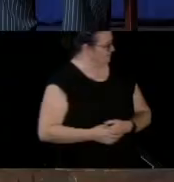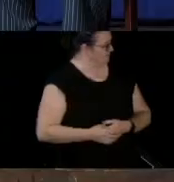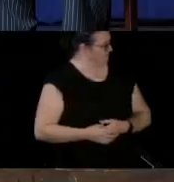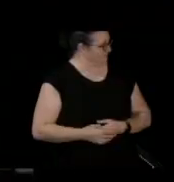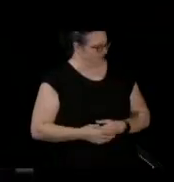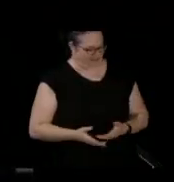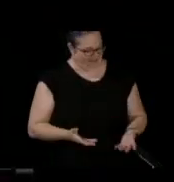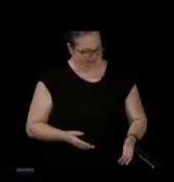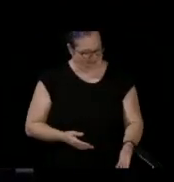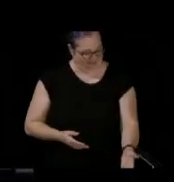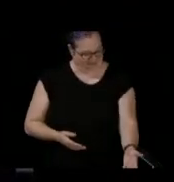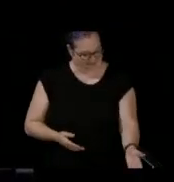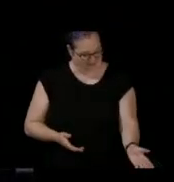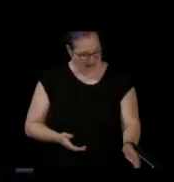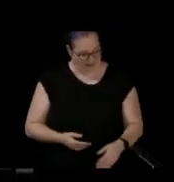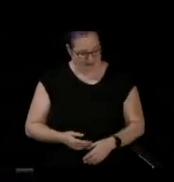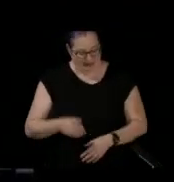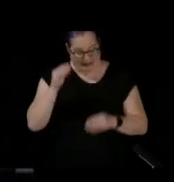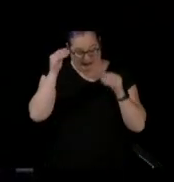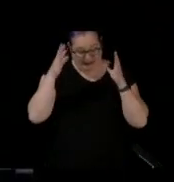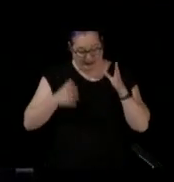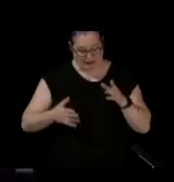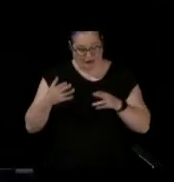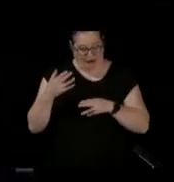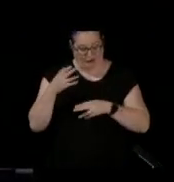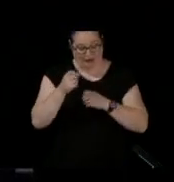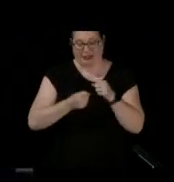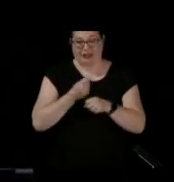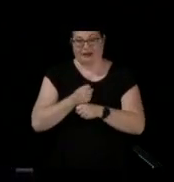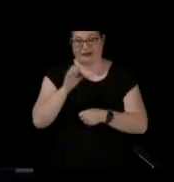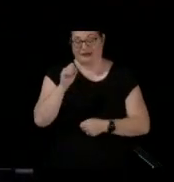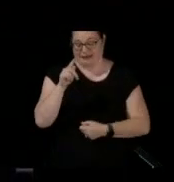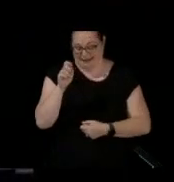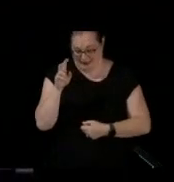The Class of 2023 Teacher of the Year, Mr. Stephen Perot.